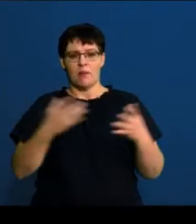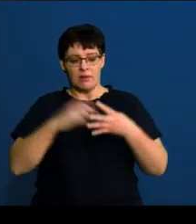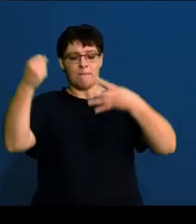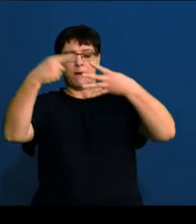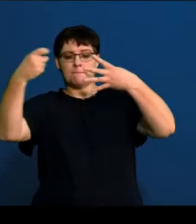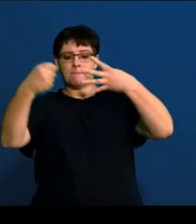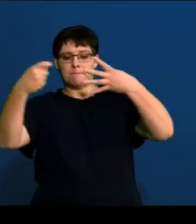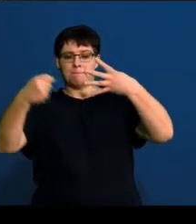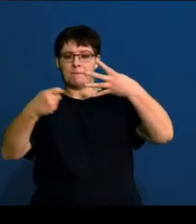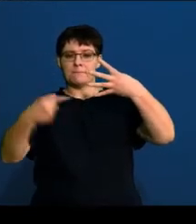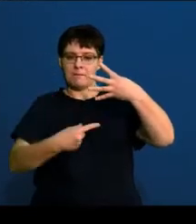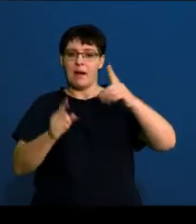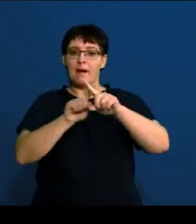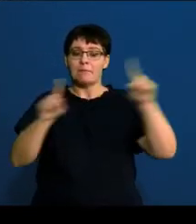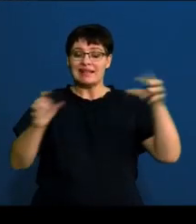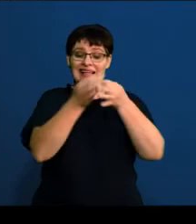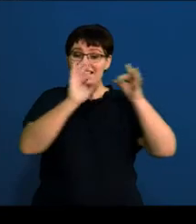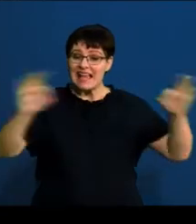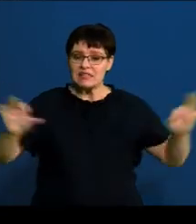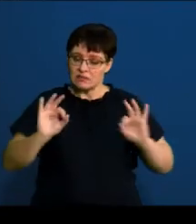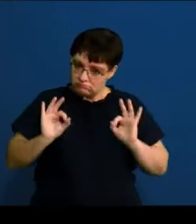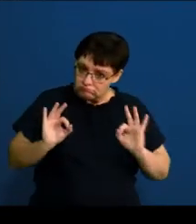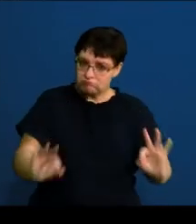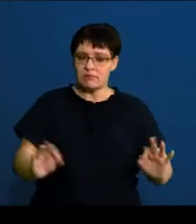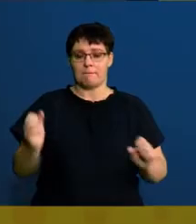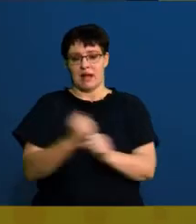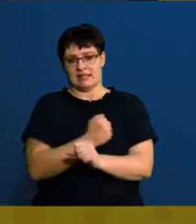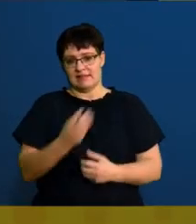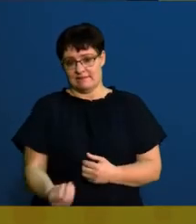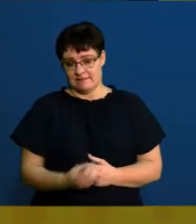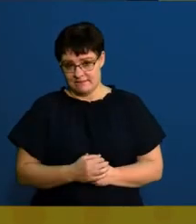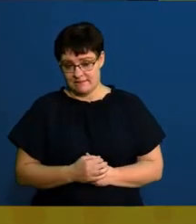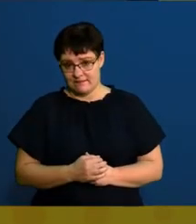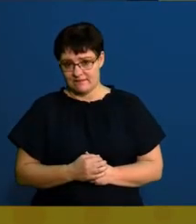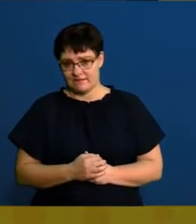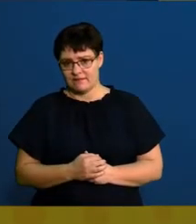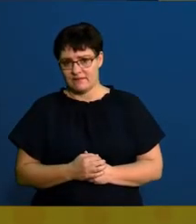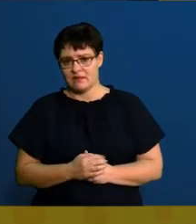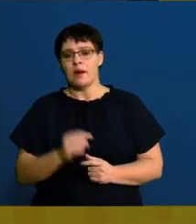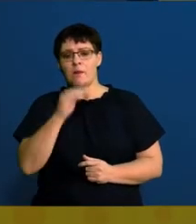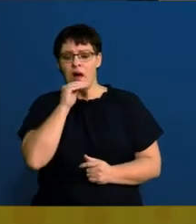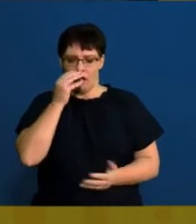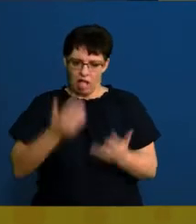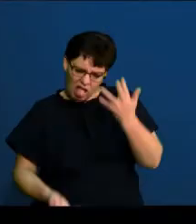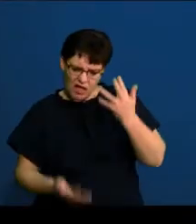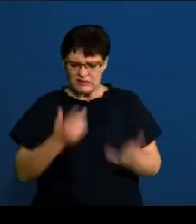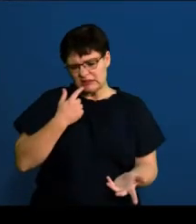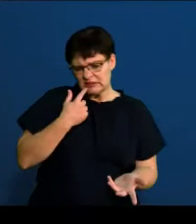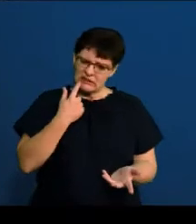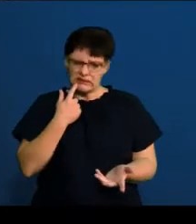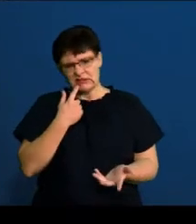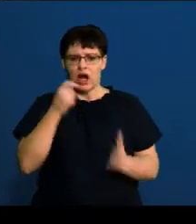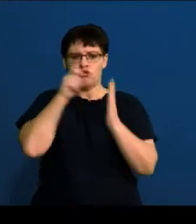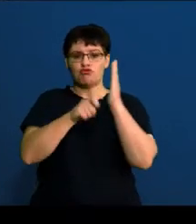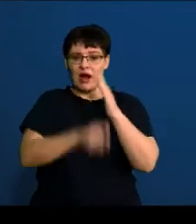point form, we must have complete sentences in this section. They don't write enough due to uncertainty. So learners